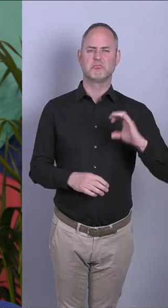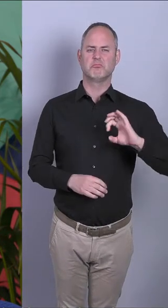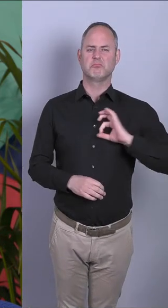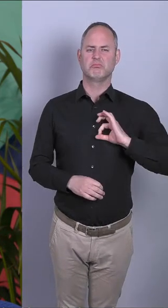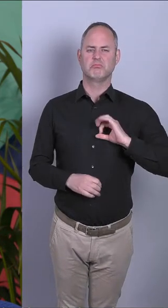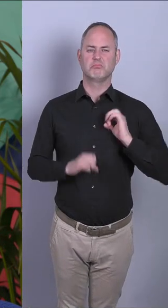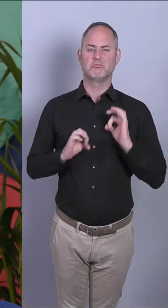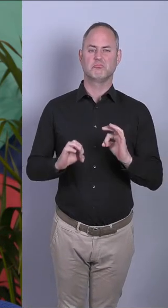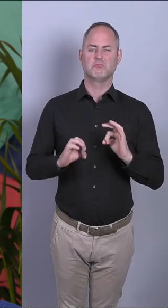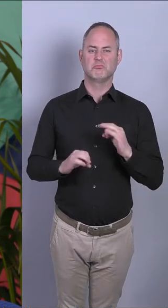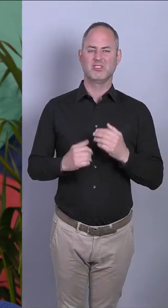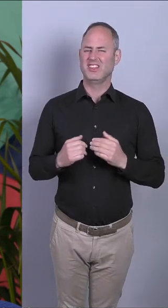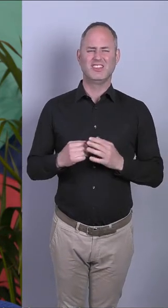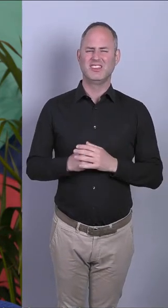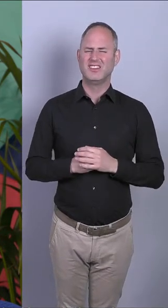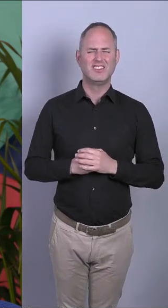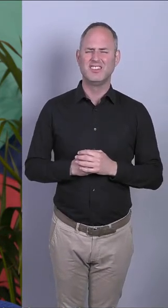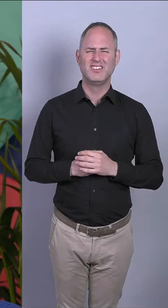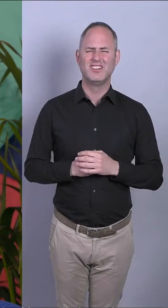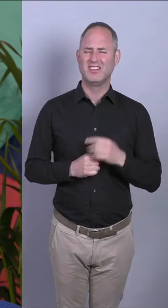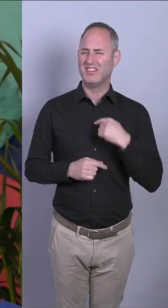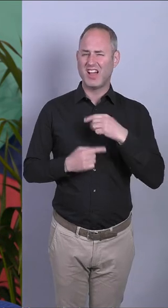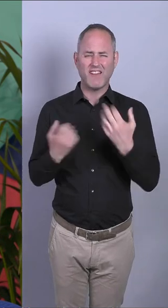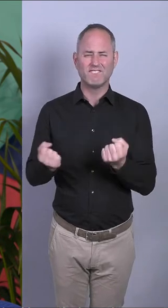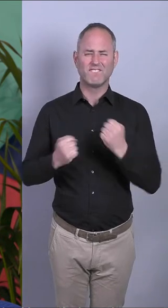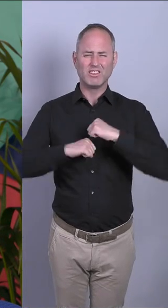some circle training is not healthy.